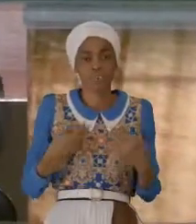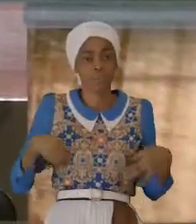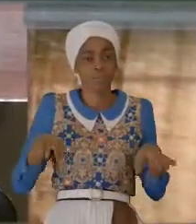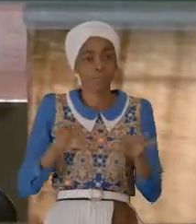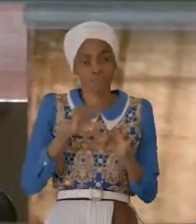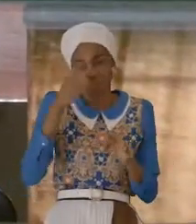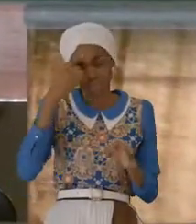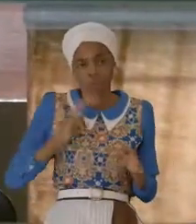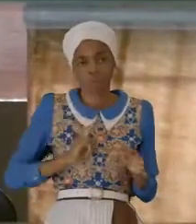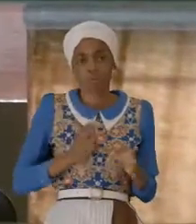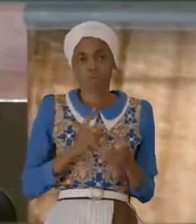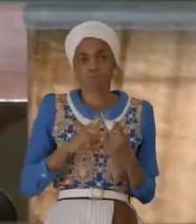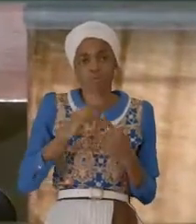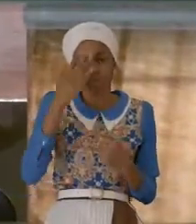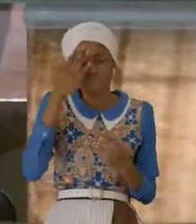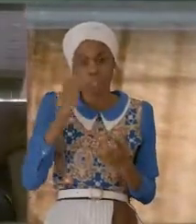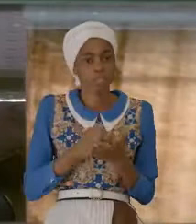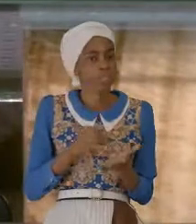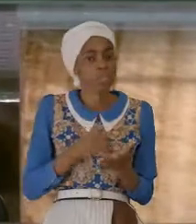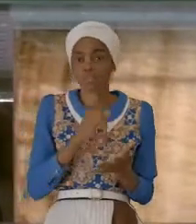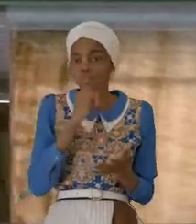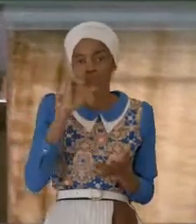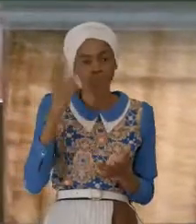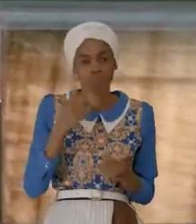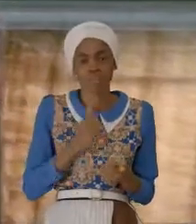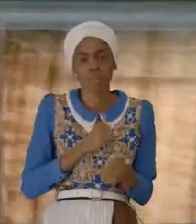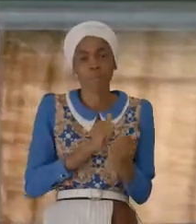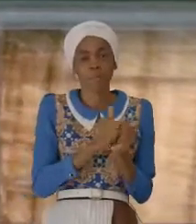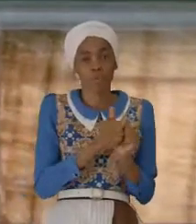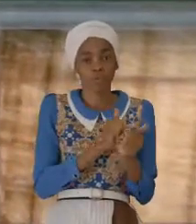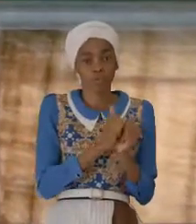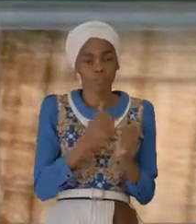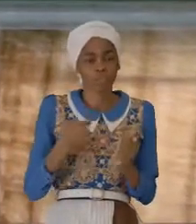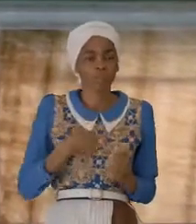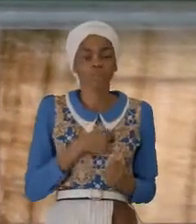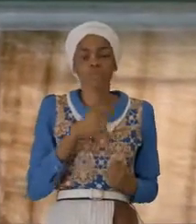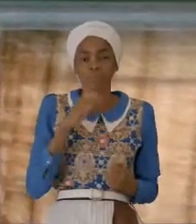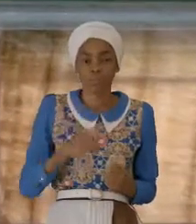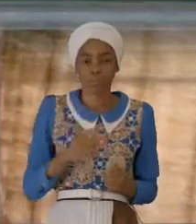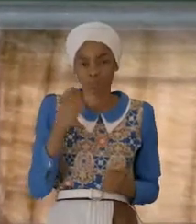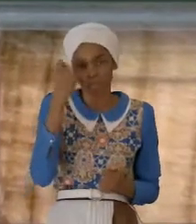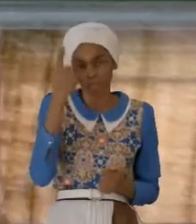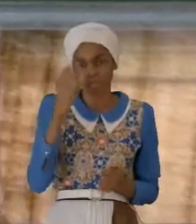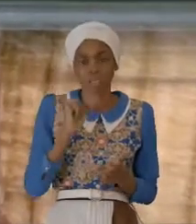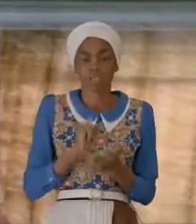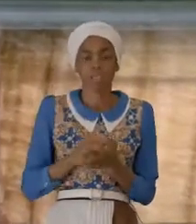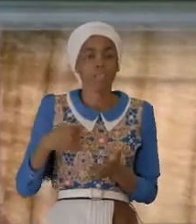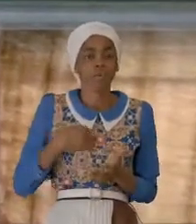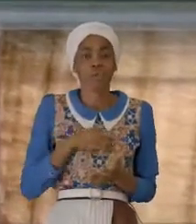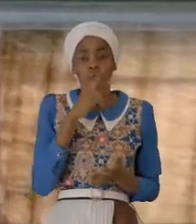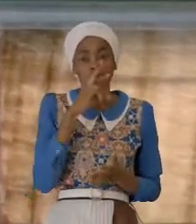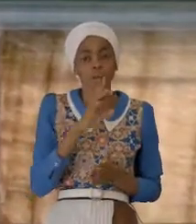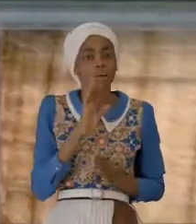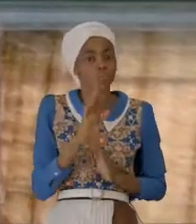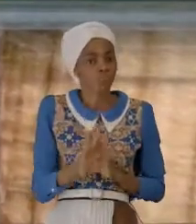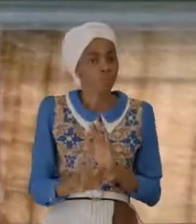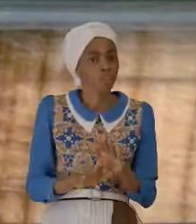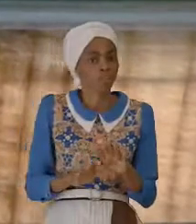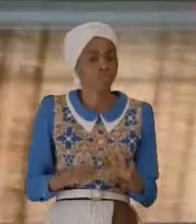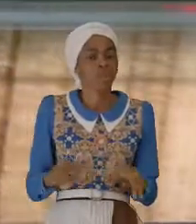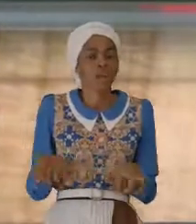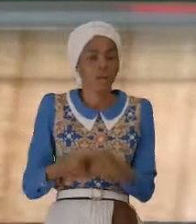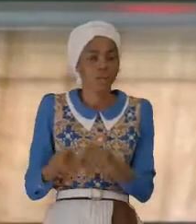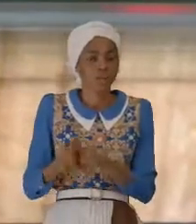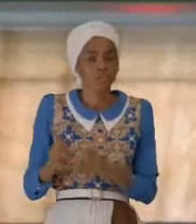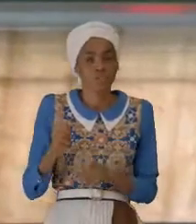that it's not just running we must understand we're still running according to the rule we're